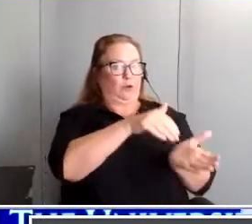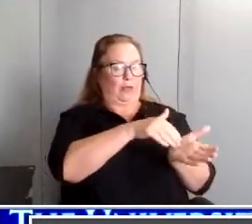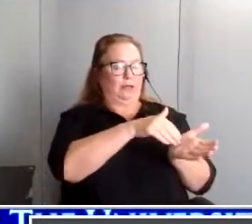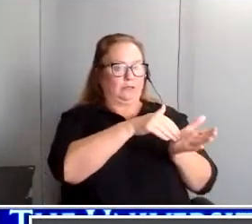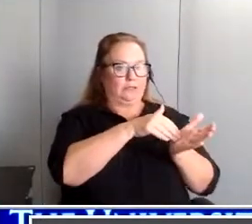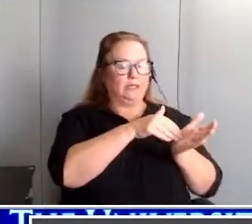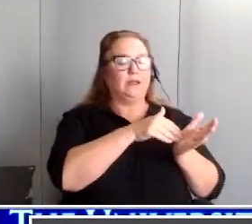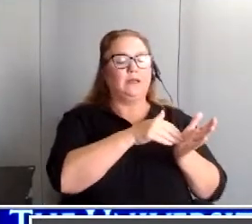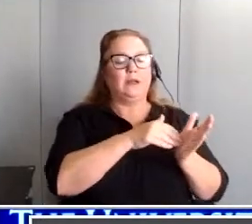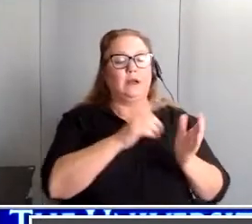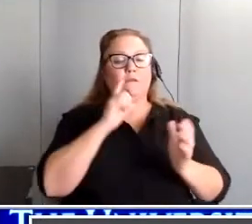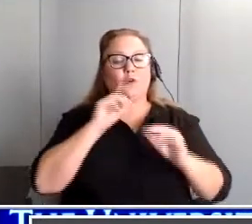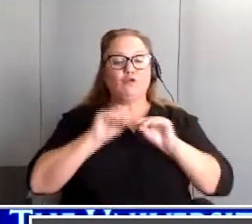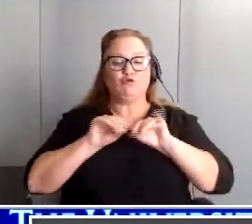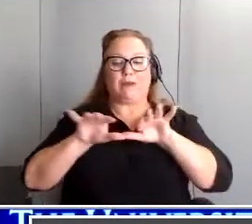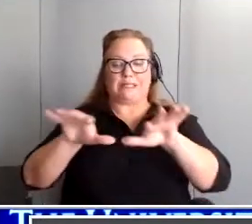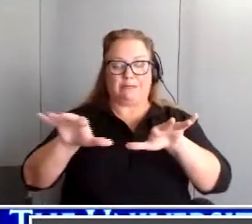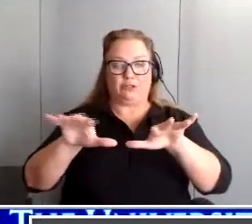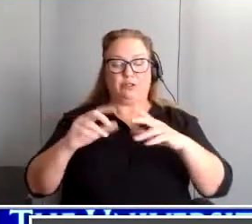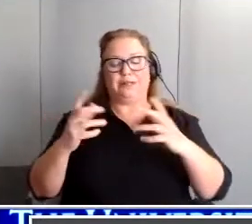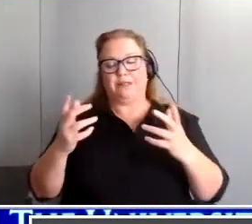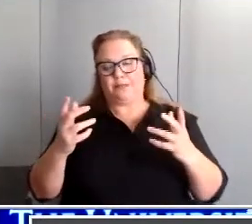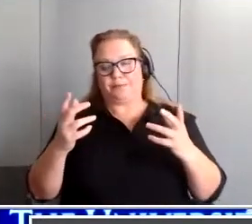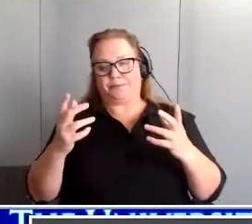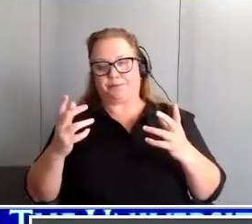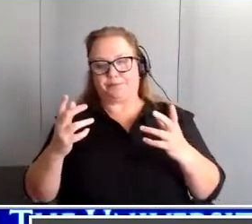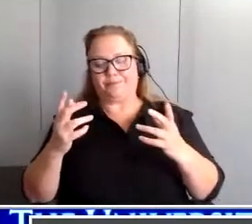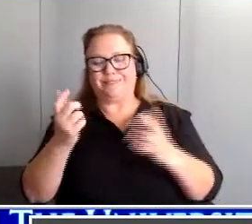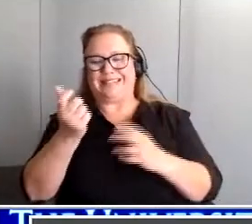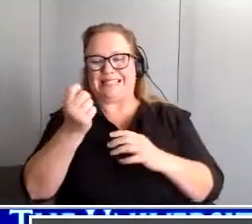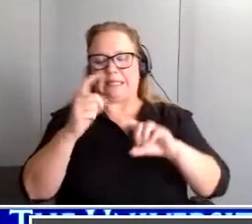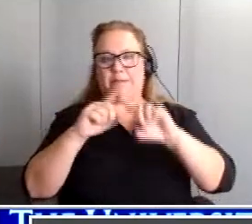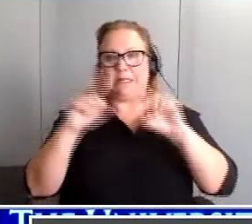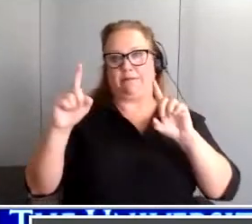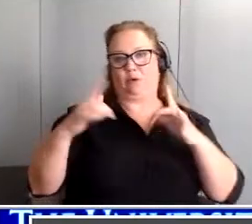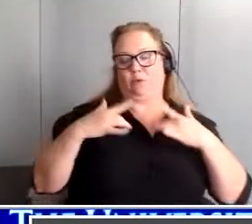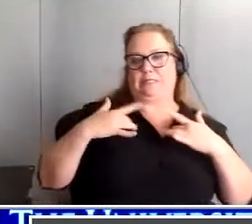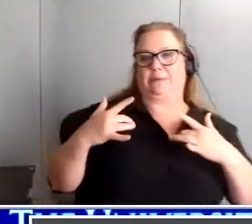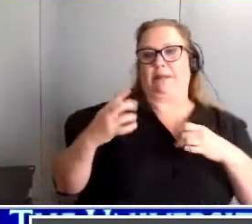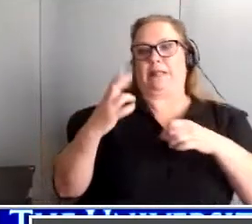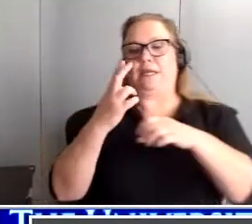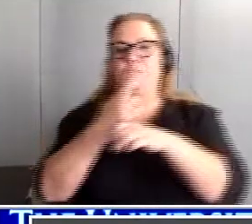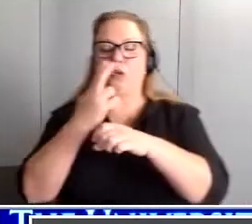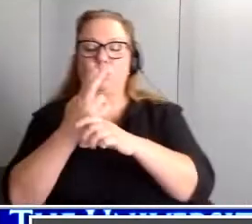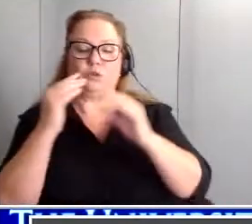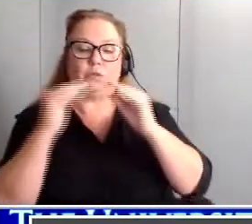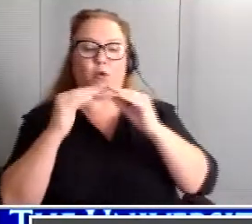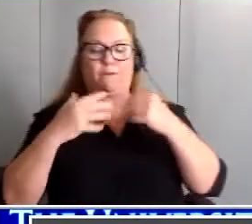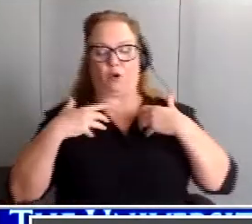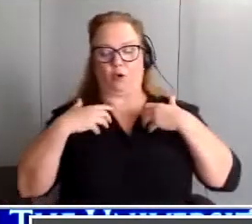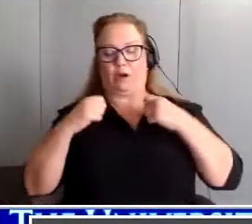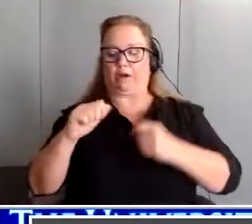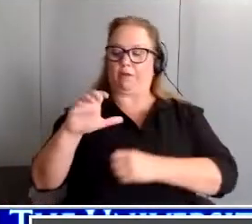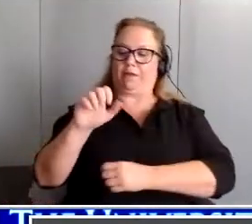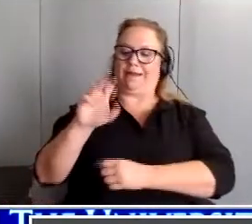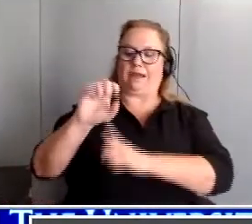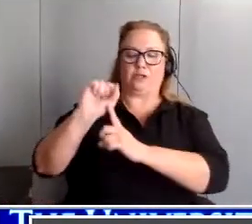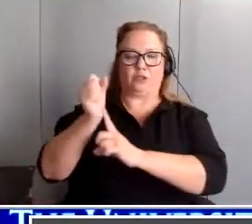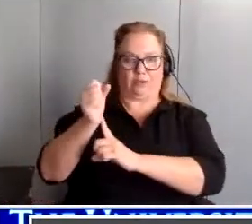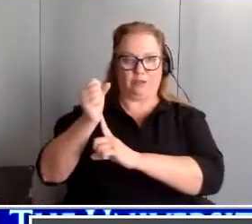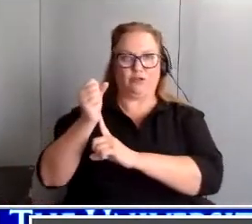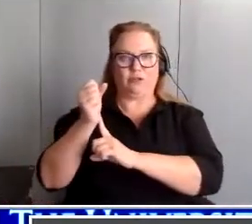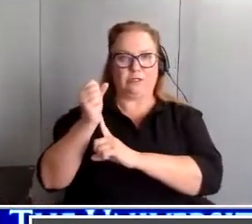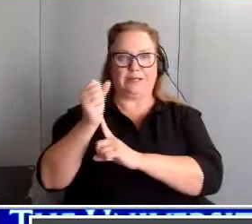But for transmission, it is just a little bit different. We tend to use that more for healthcare settings rather than